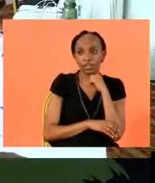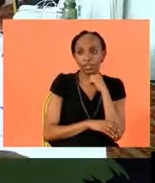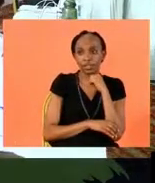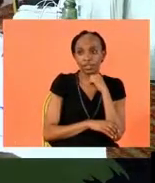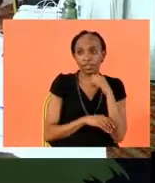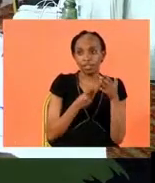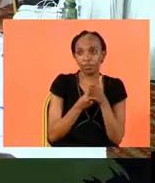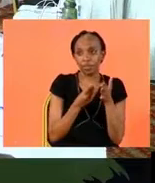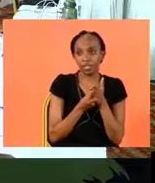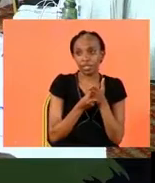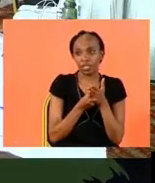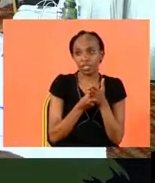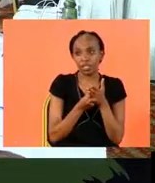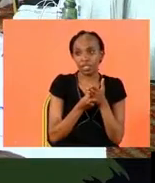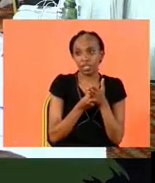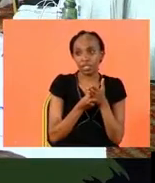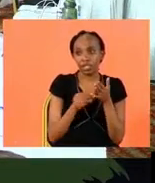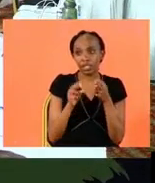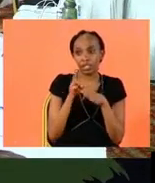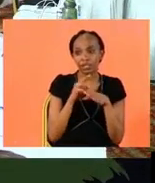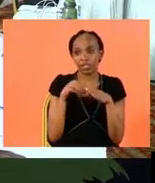the money is invested in